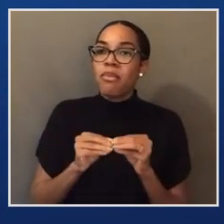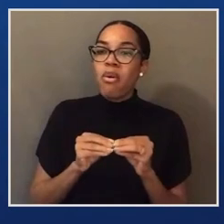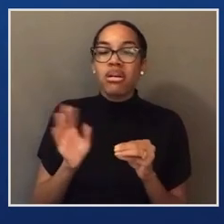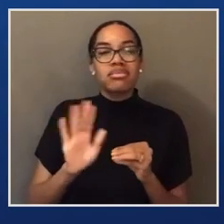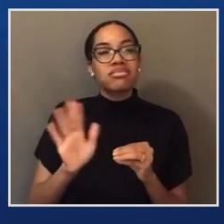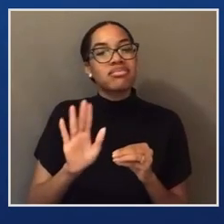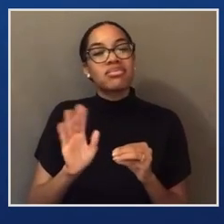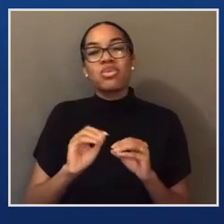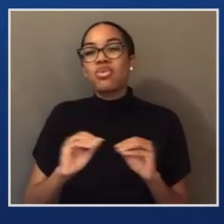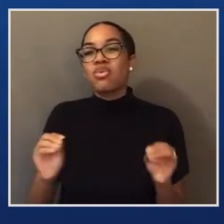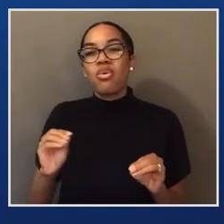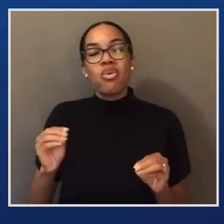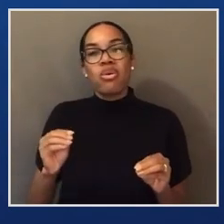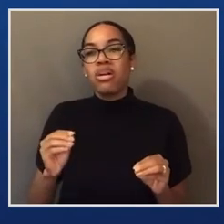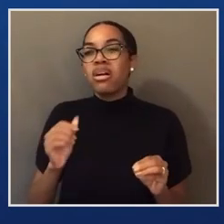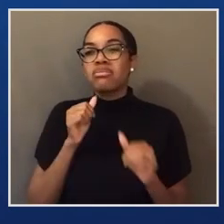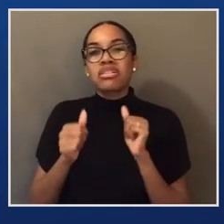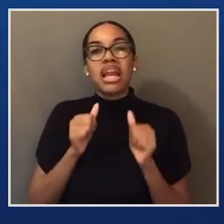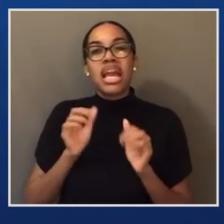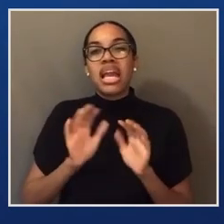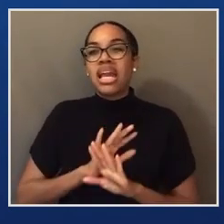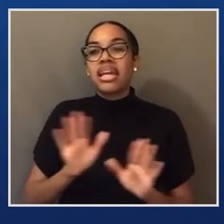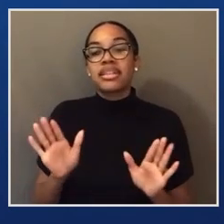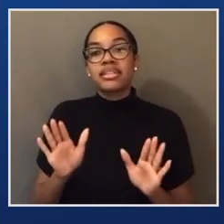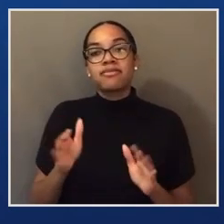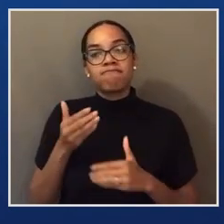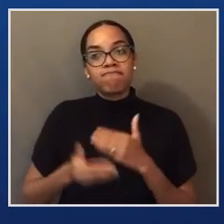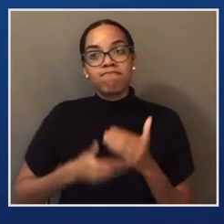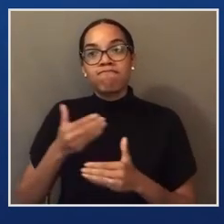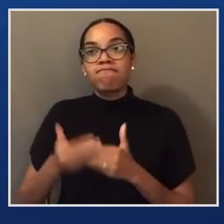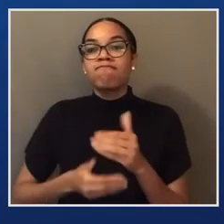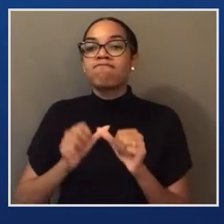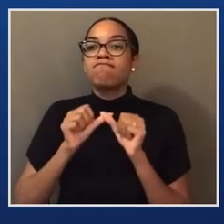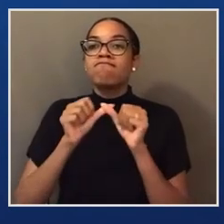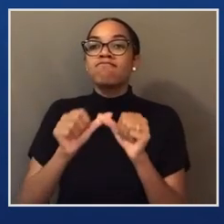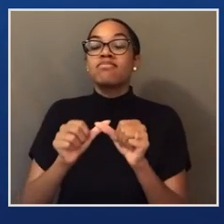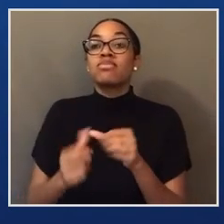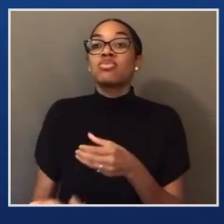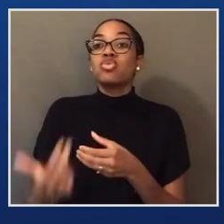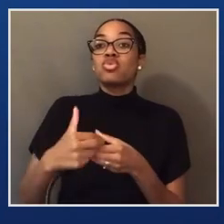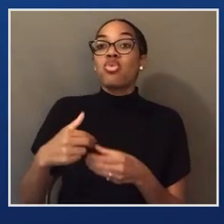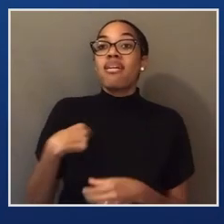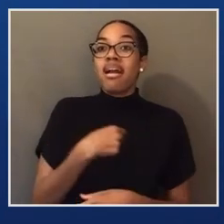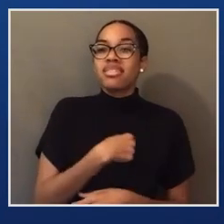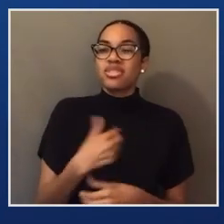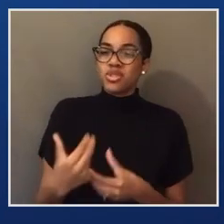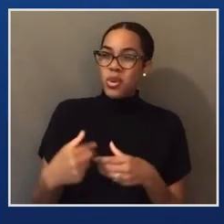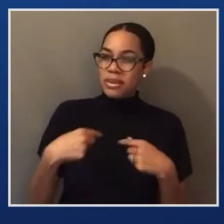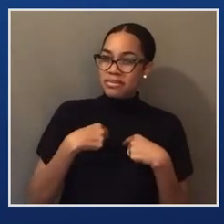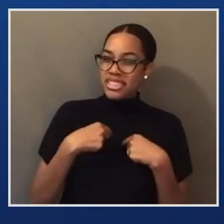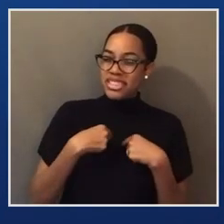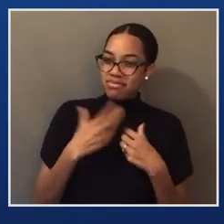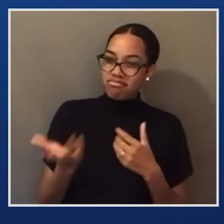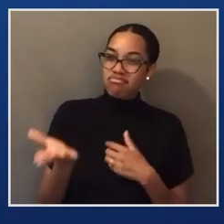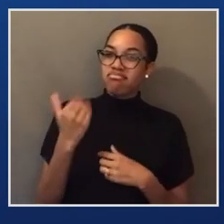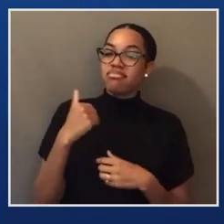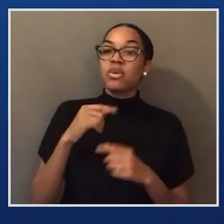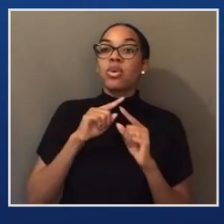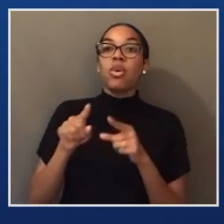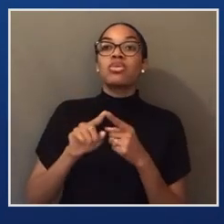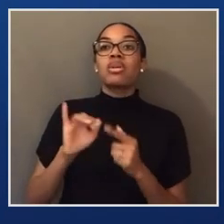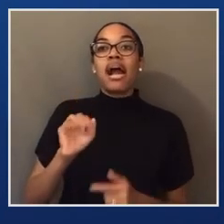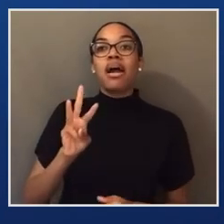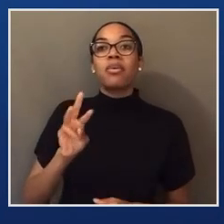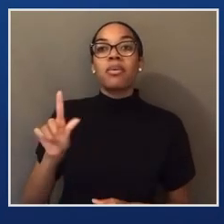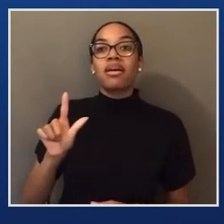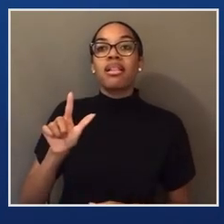So join us, join me, go to iwillvote.com to check your voter registration